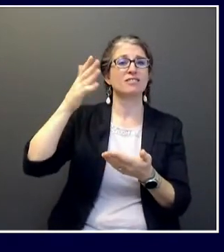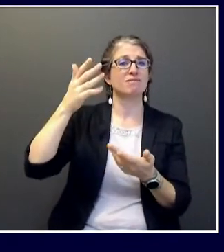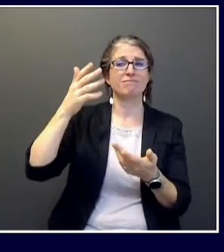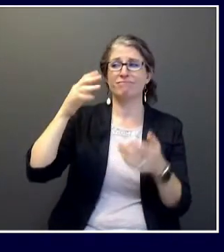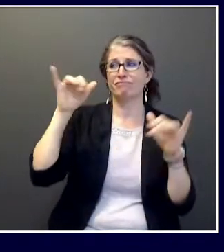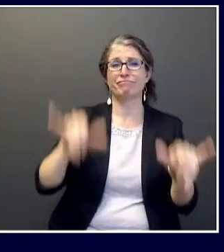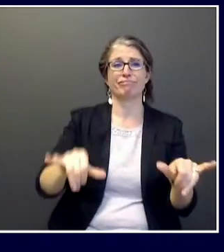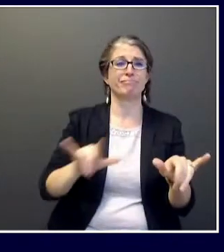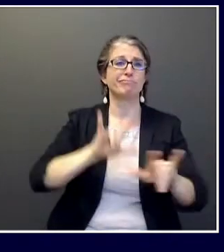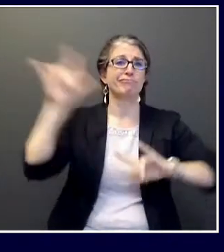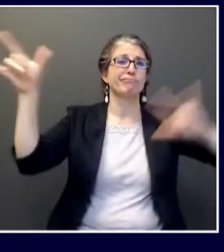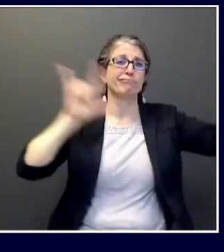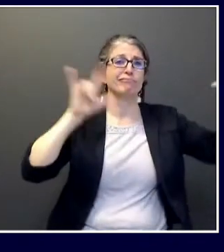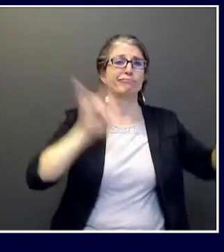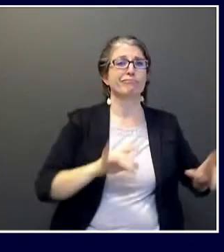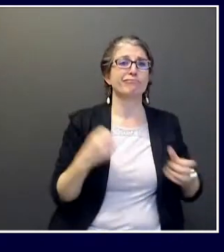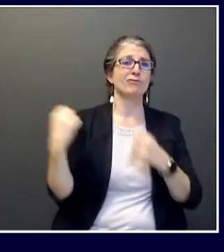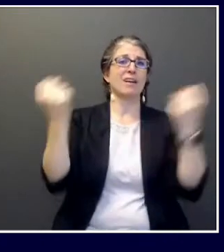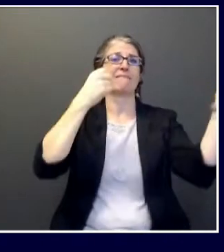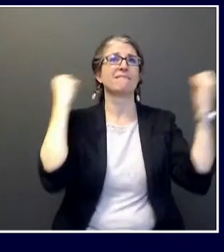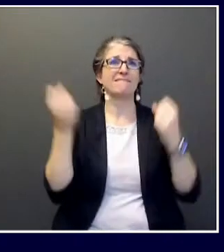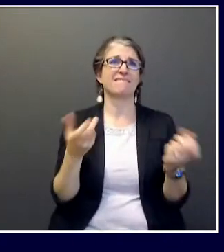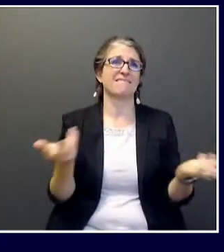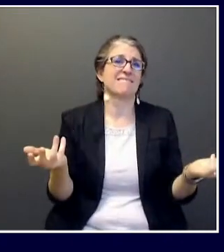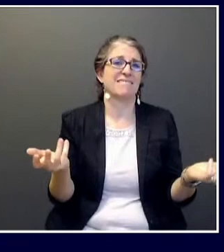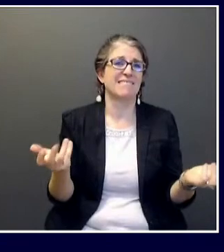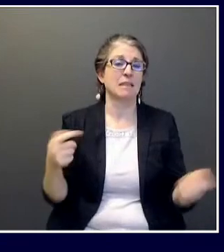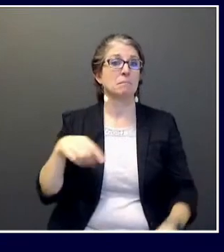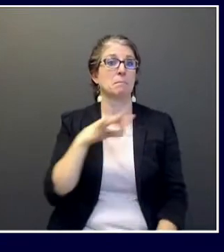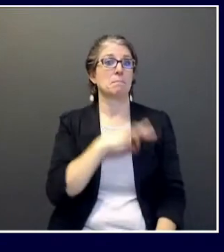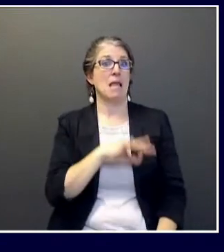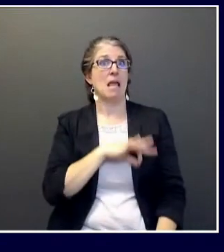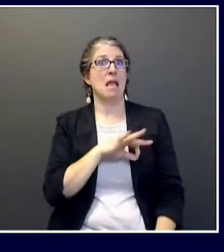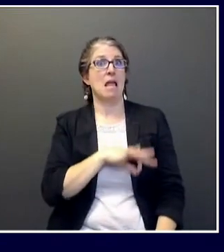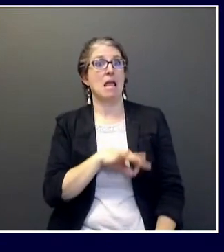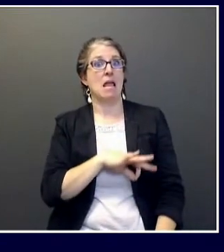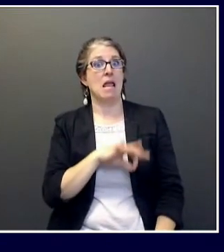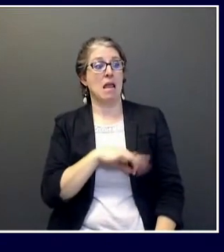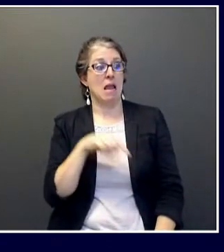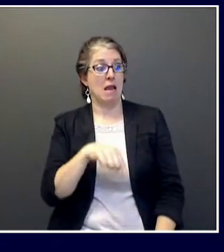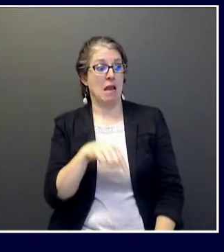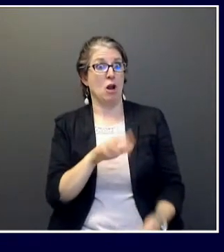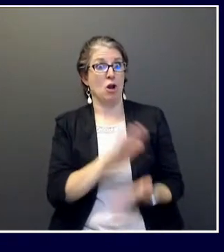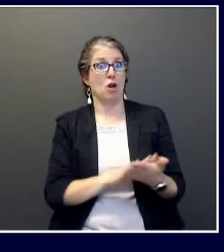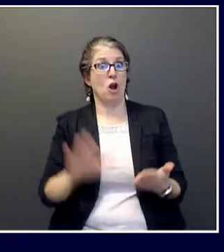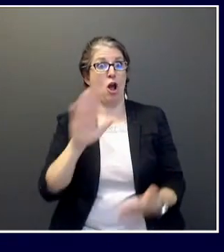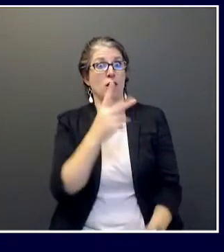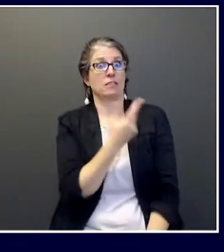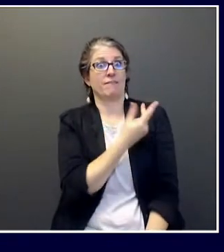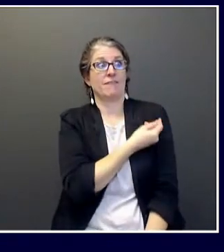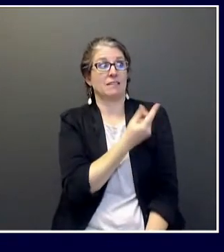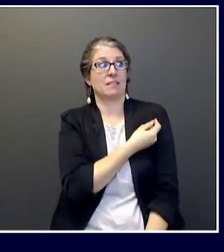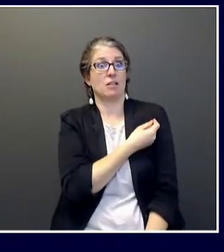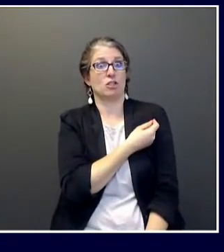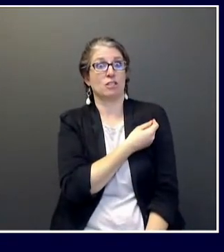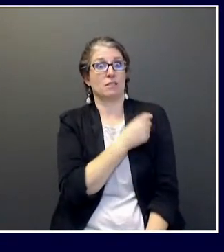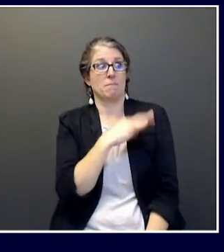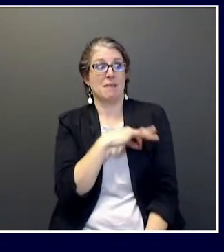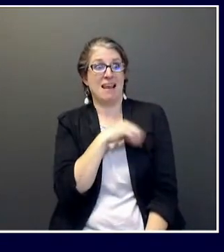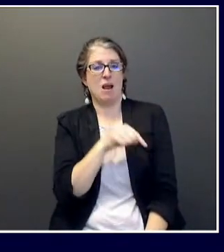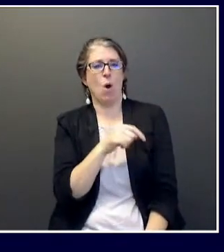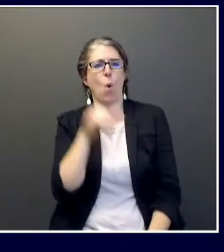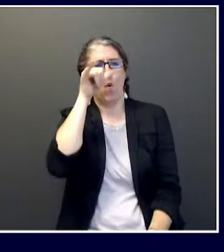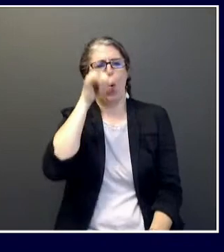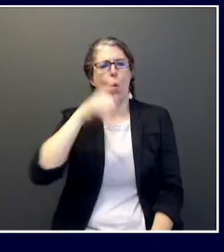college students are remarkably high. And that gives me a lot of safety, because even to the extent those kids would